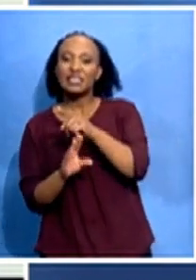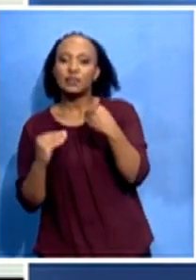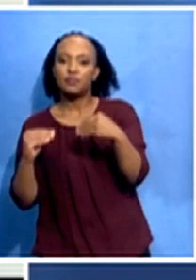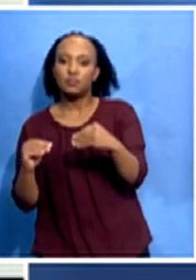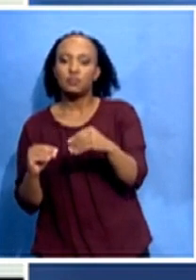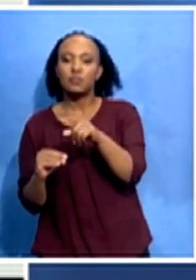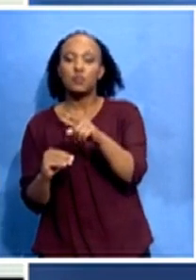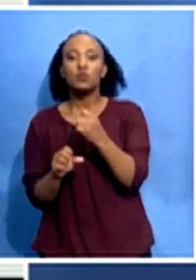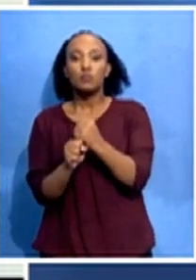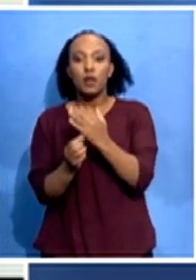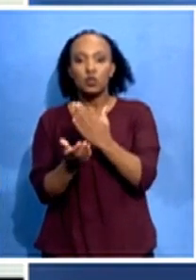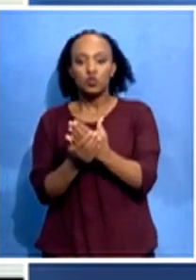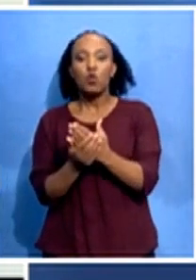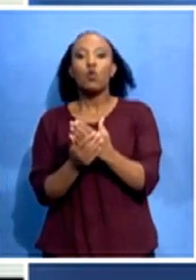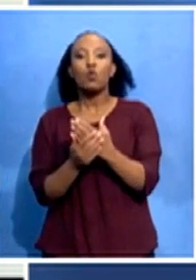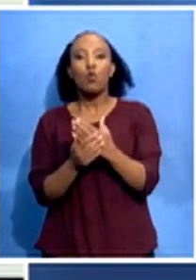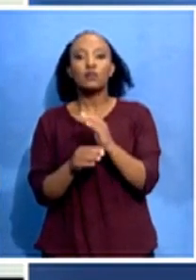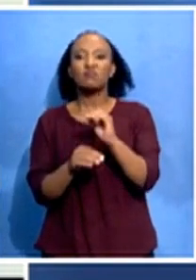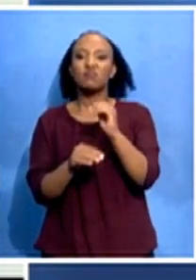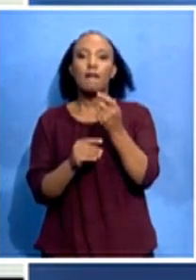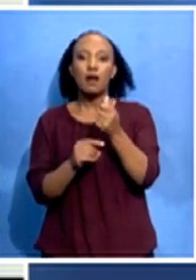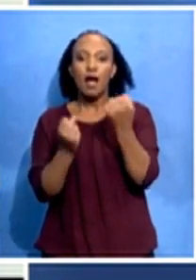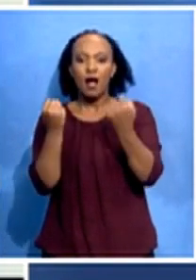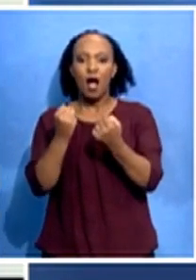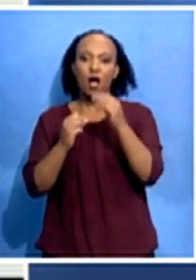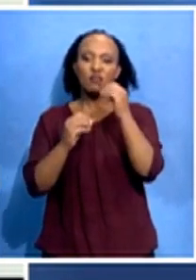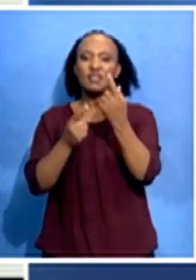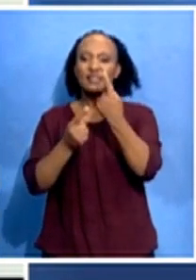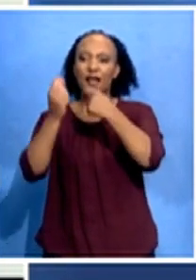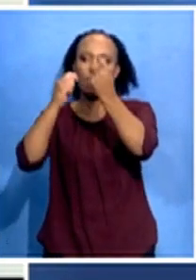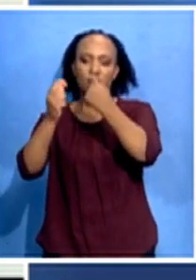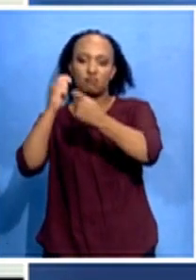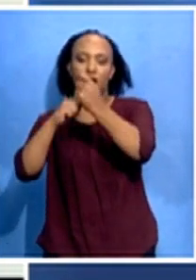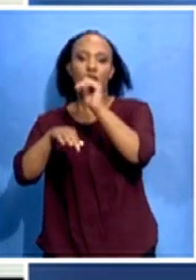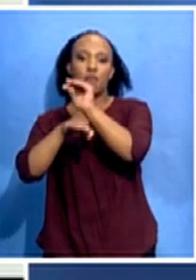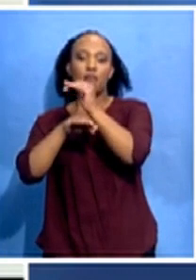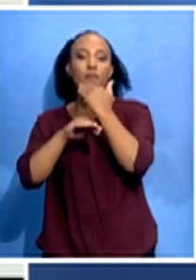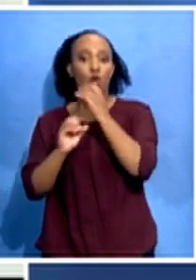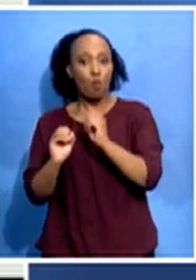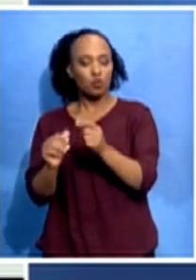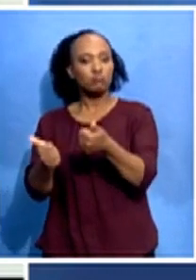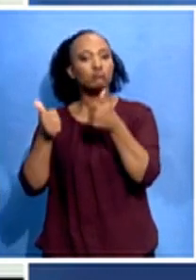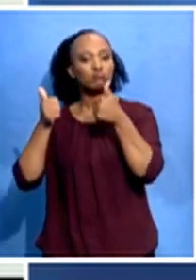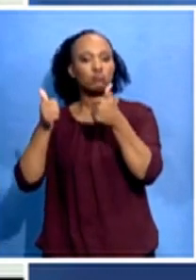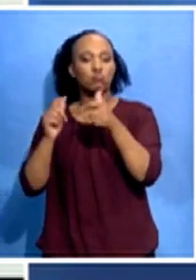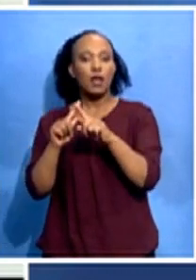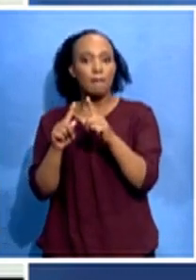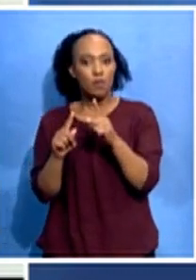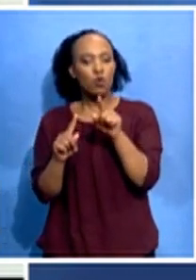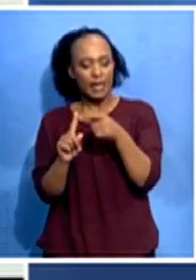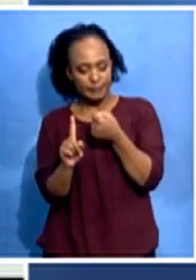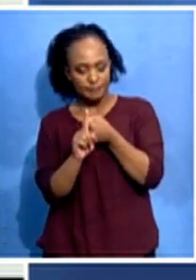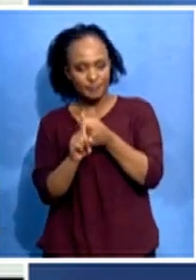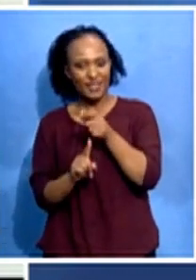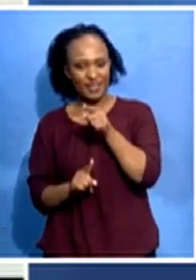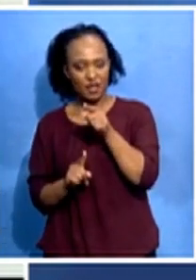cars. And that would be a great opportunity in South Africa. So I think that's where we've got to be talking. And the trade unions are straight on the